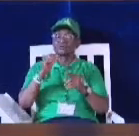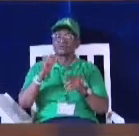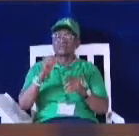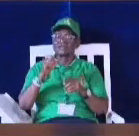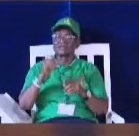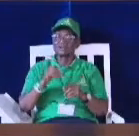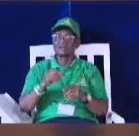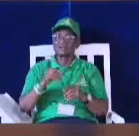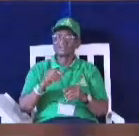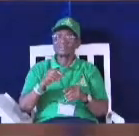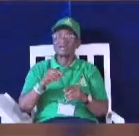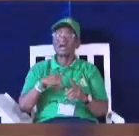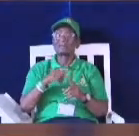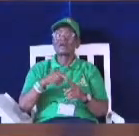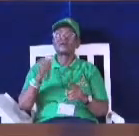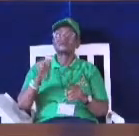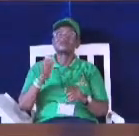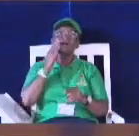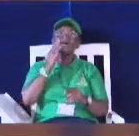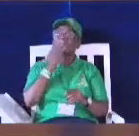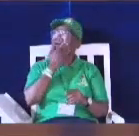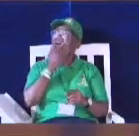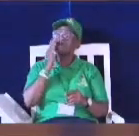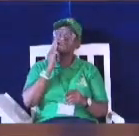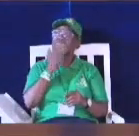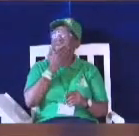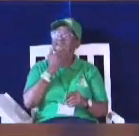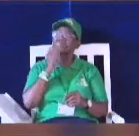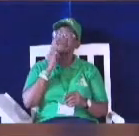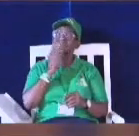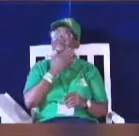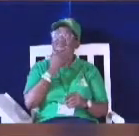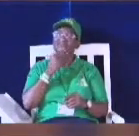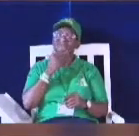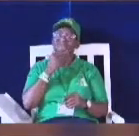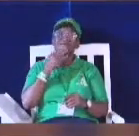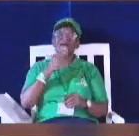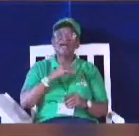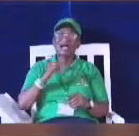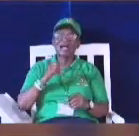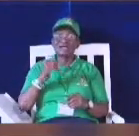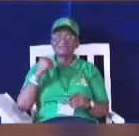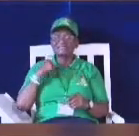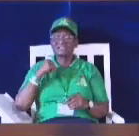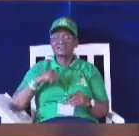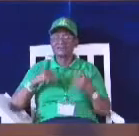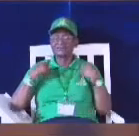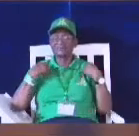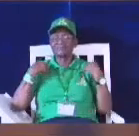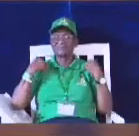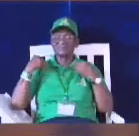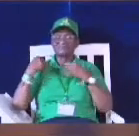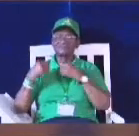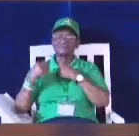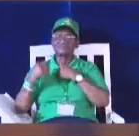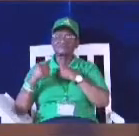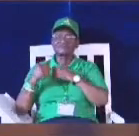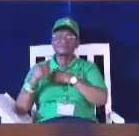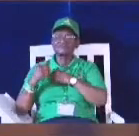the handkerchiefs and aprons, anything that has touched the body of